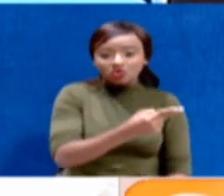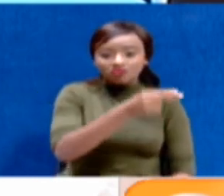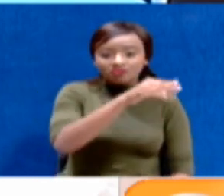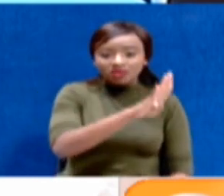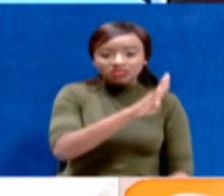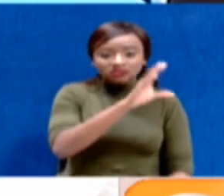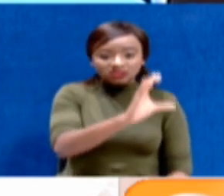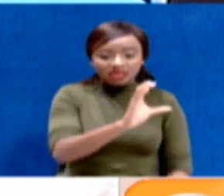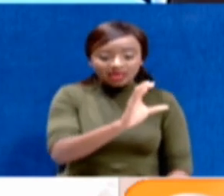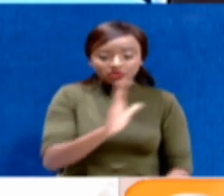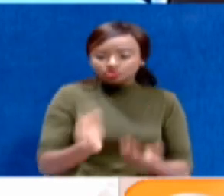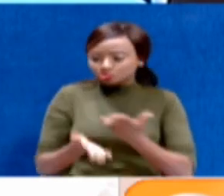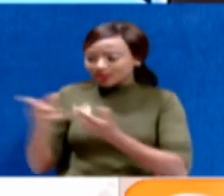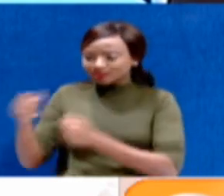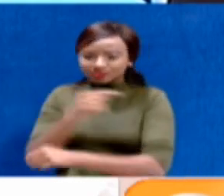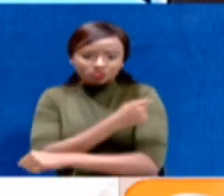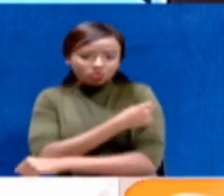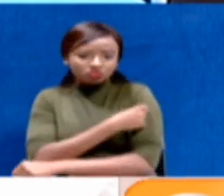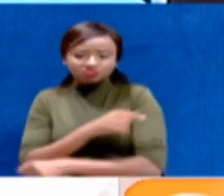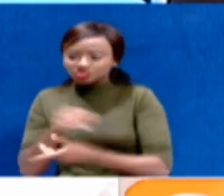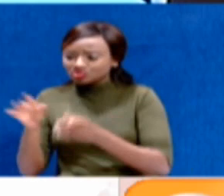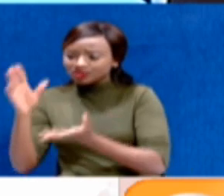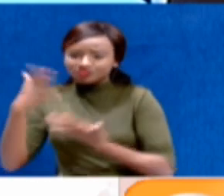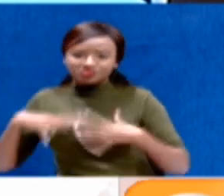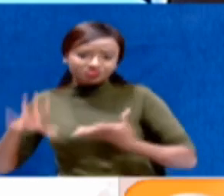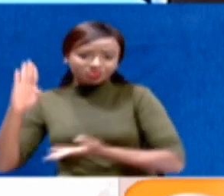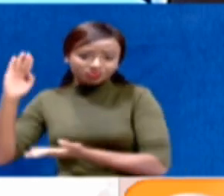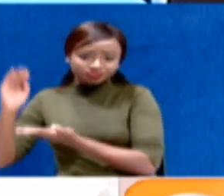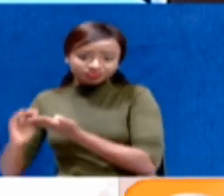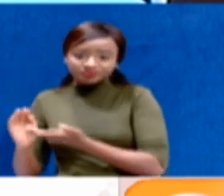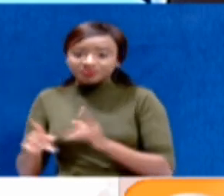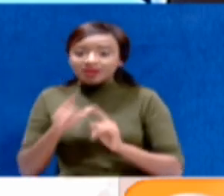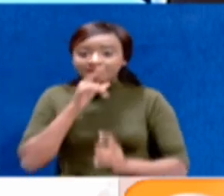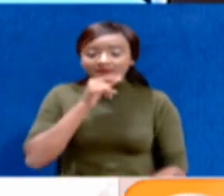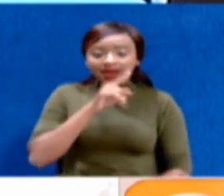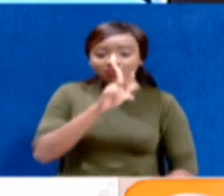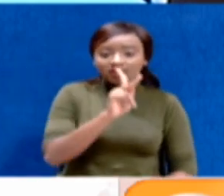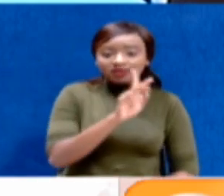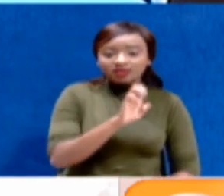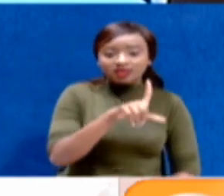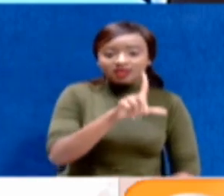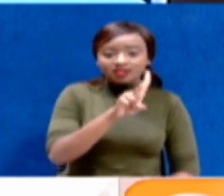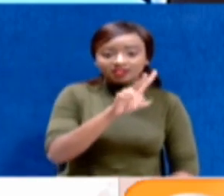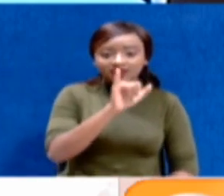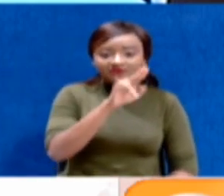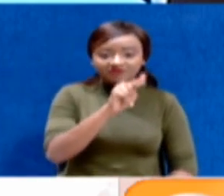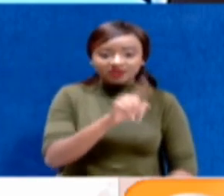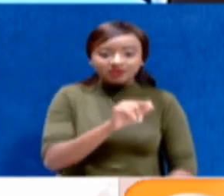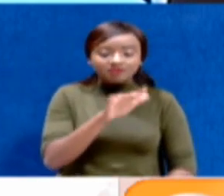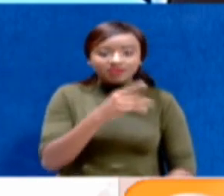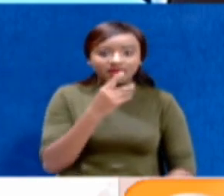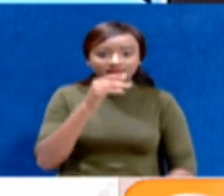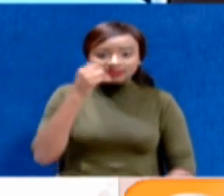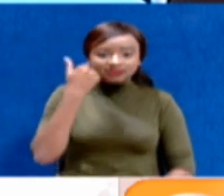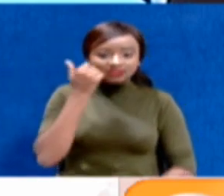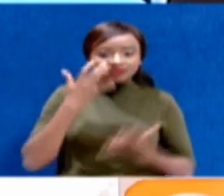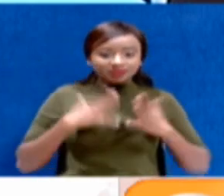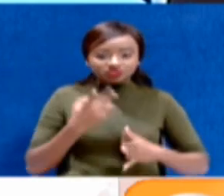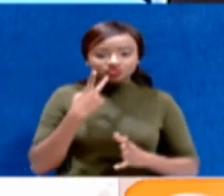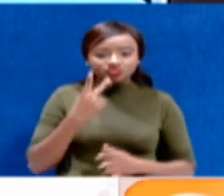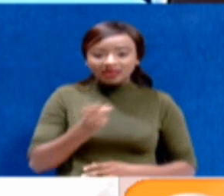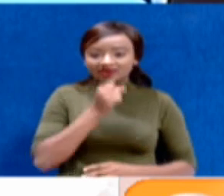decongest hospitals across the country. Well, 27-year-old Kelvin Aura Odhiambo, patient